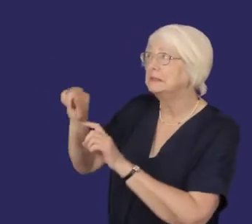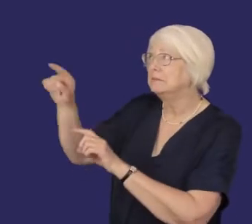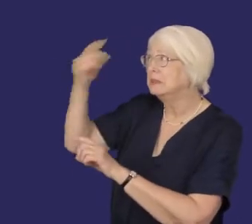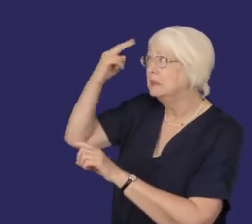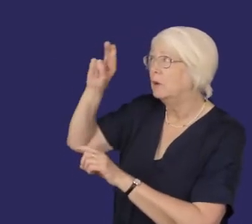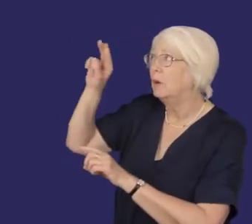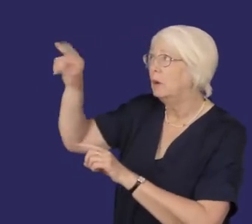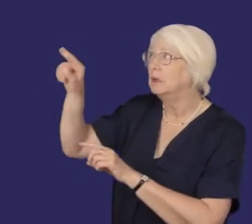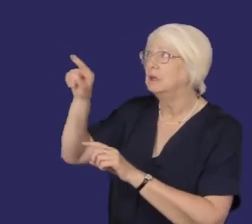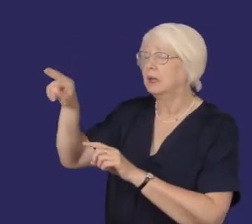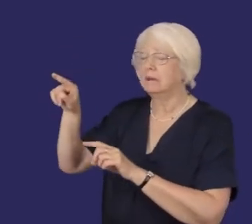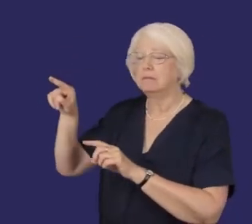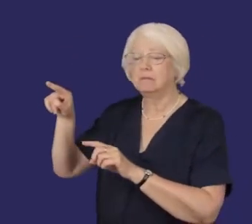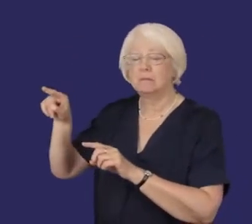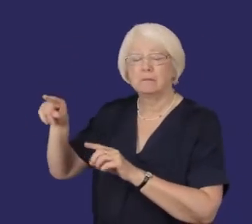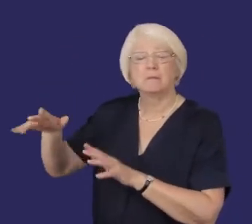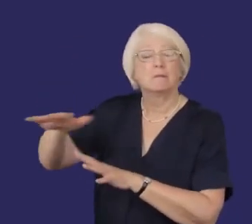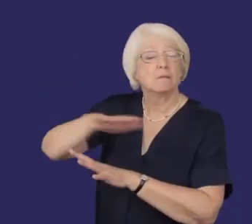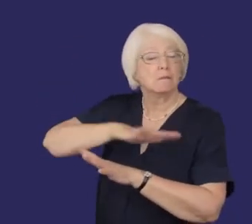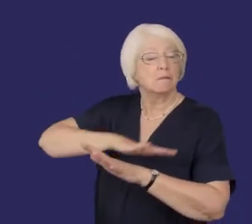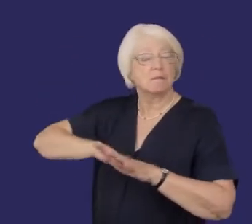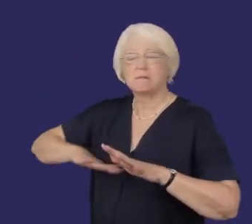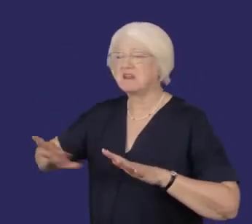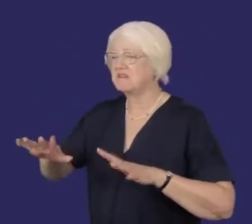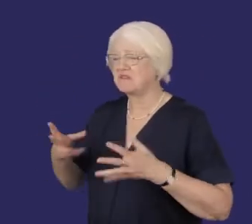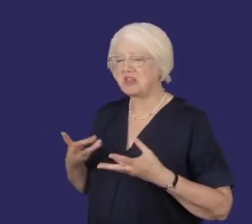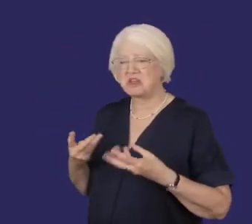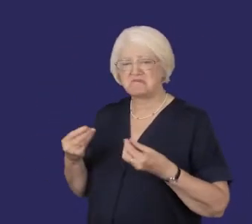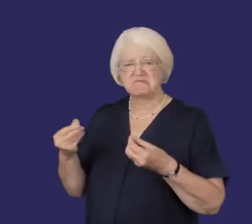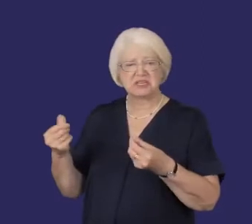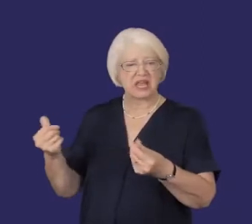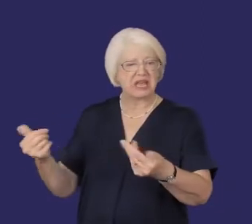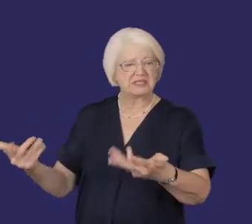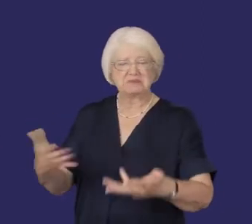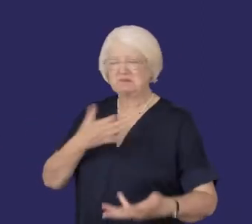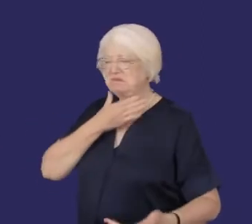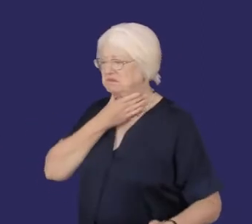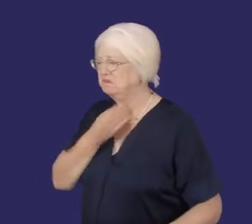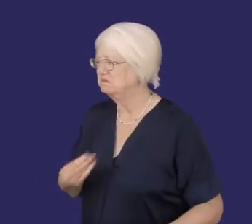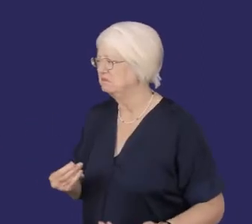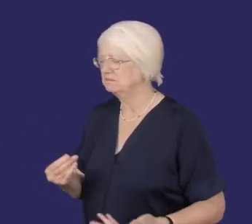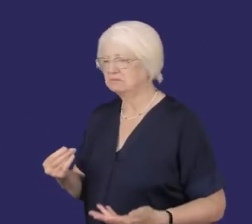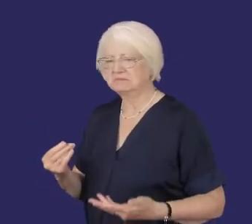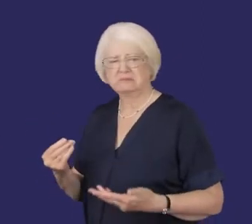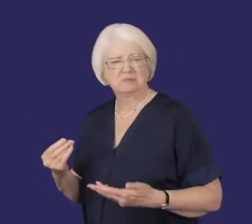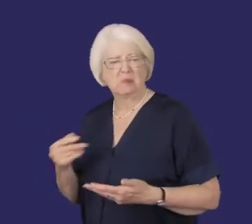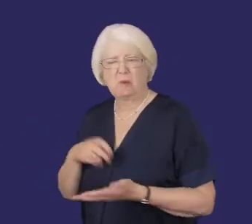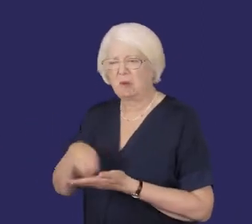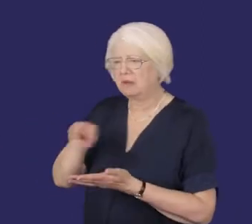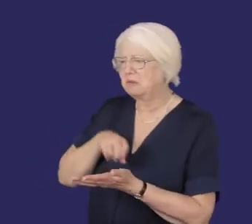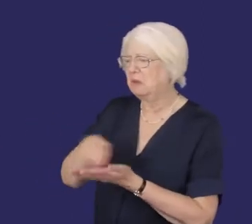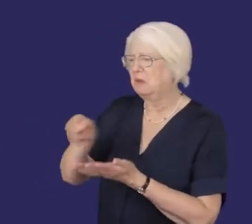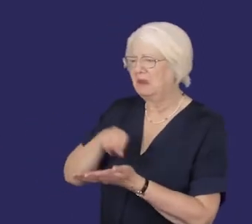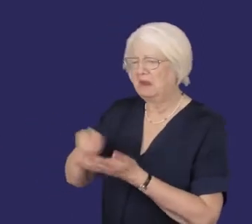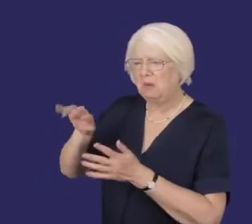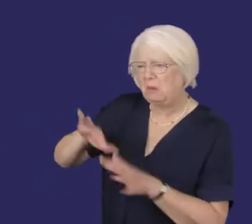Blessed be your name when I'm found in the desert place, though I walk